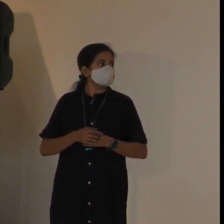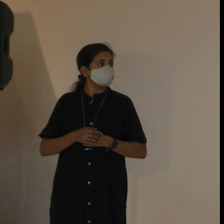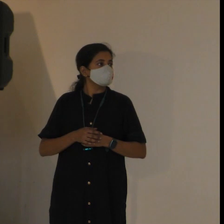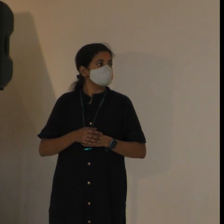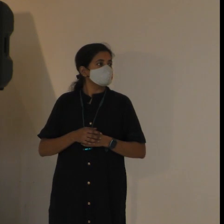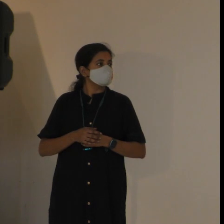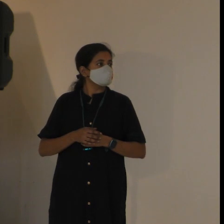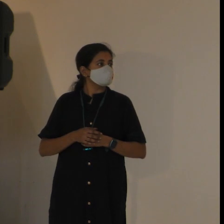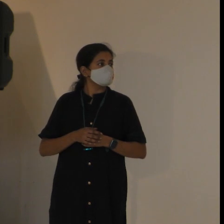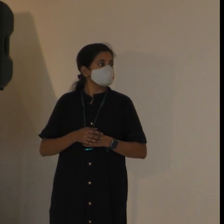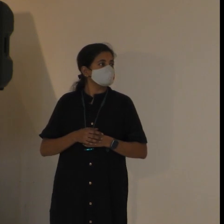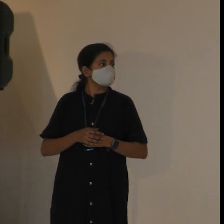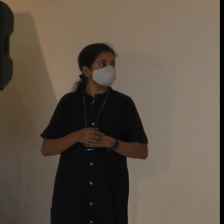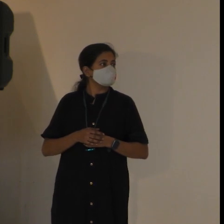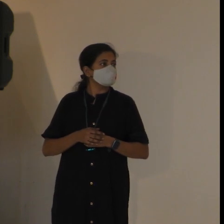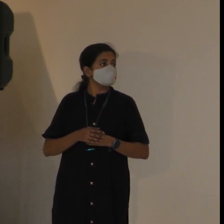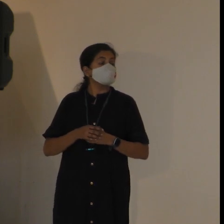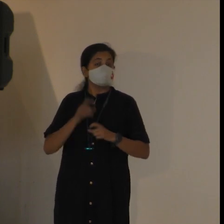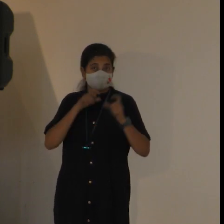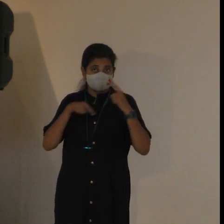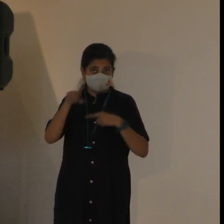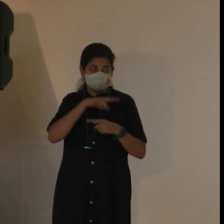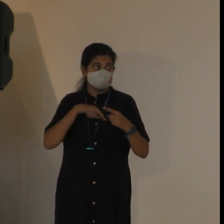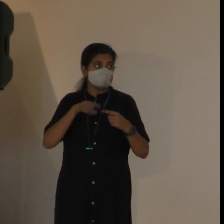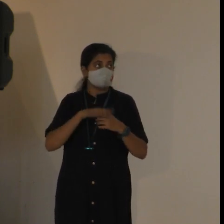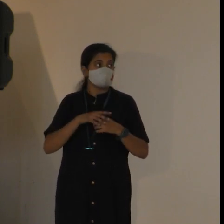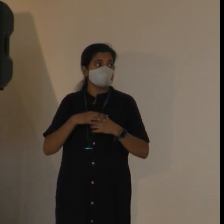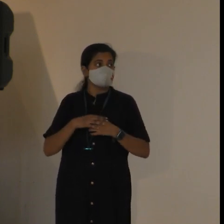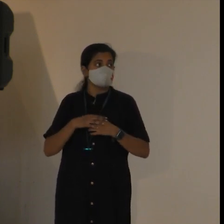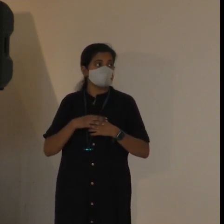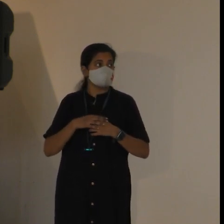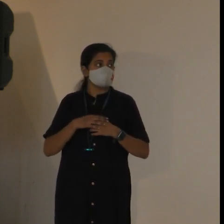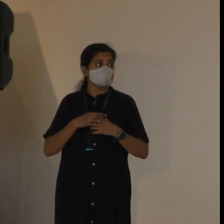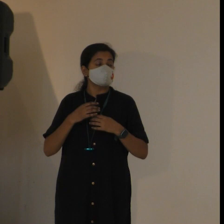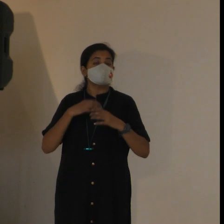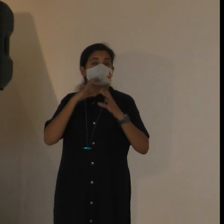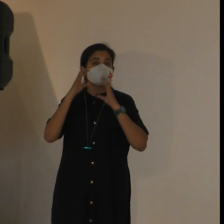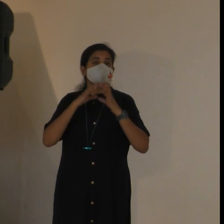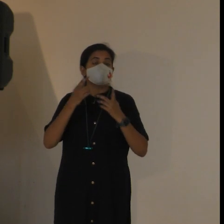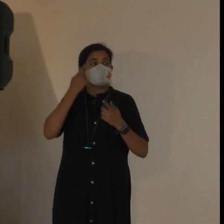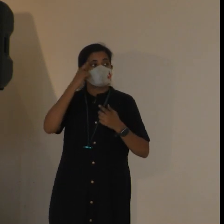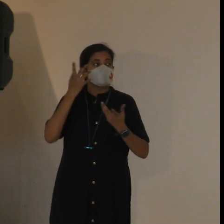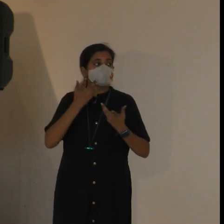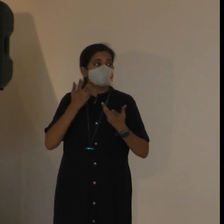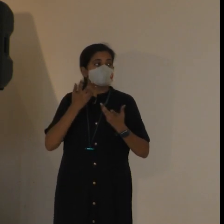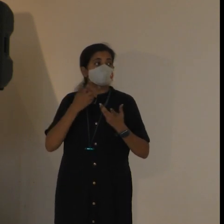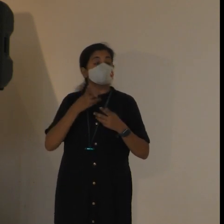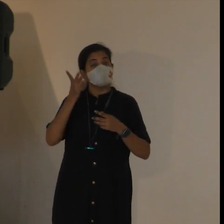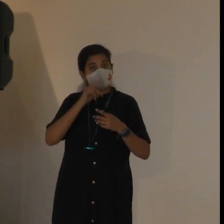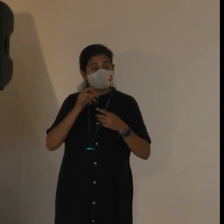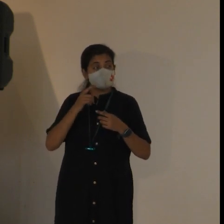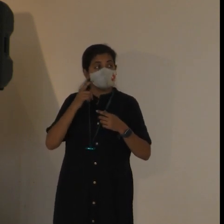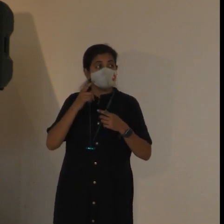Okay, as a panel, again, to talk about reimagined access